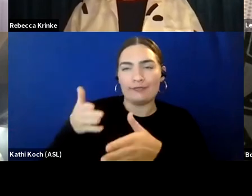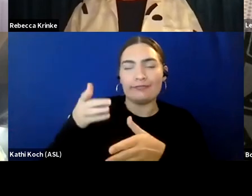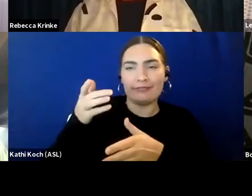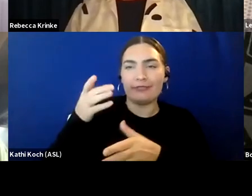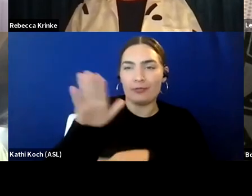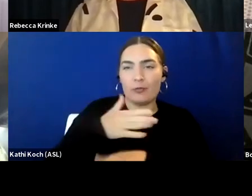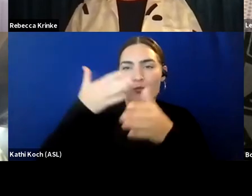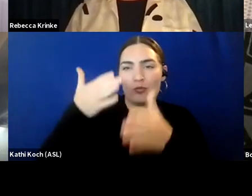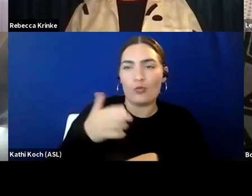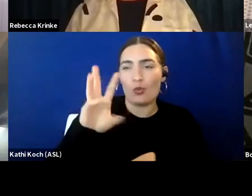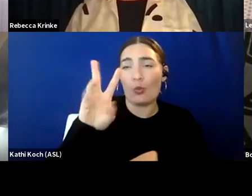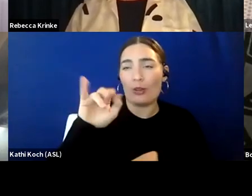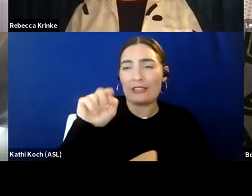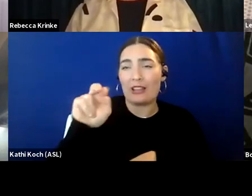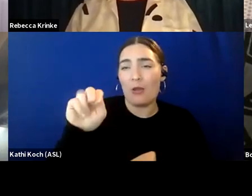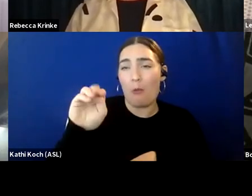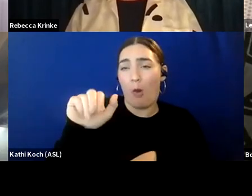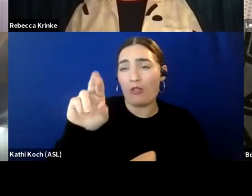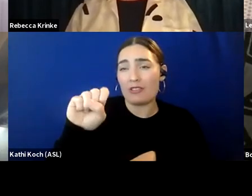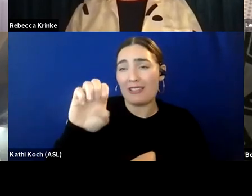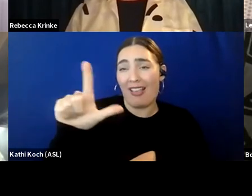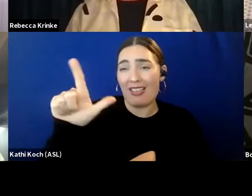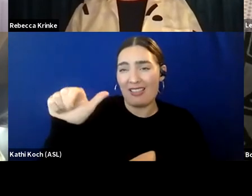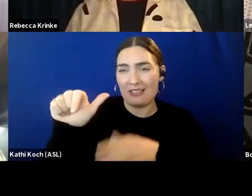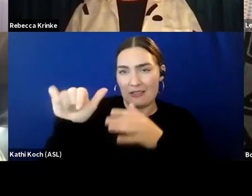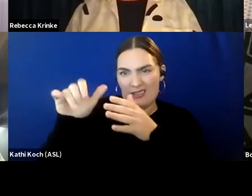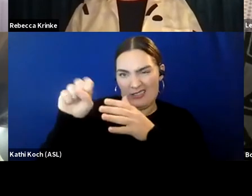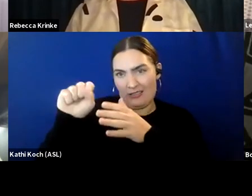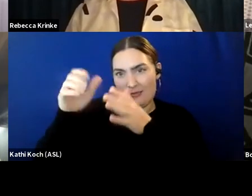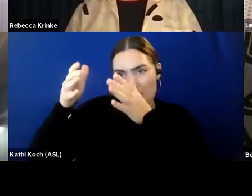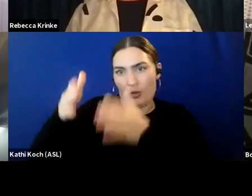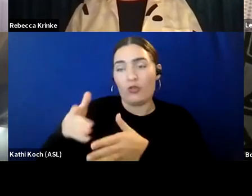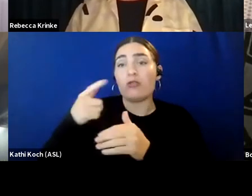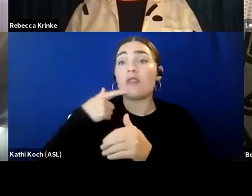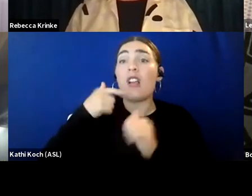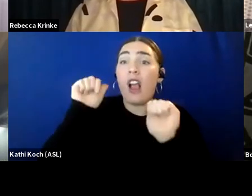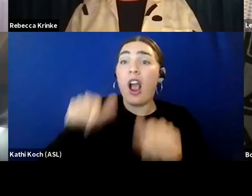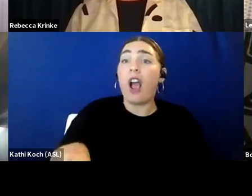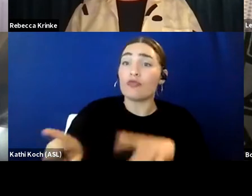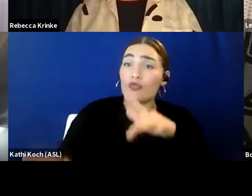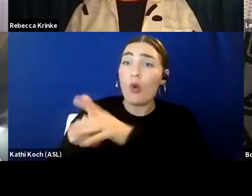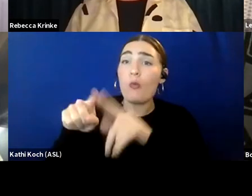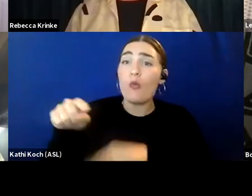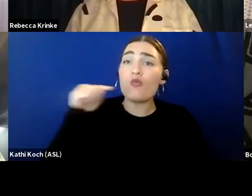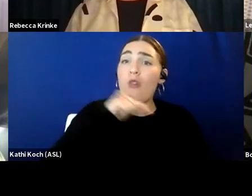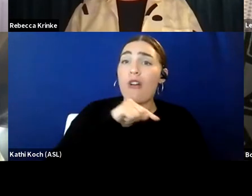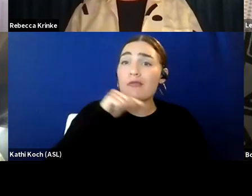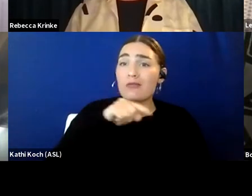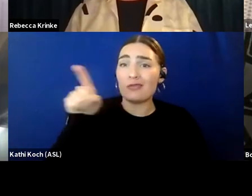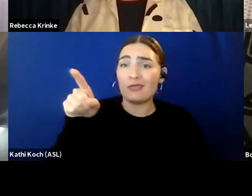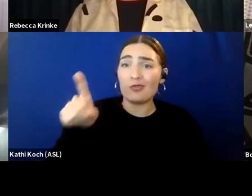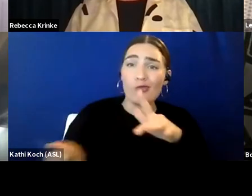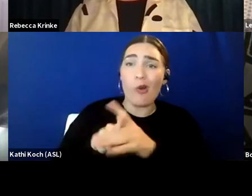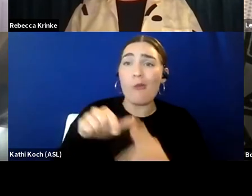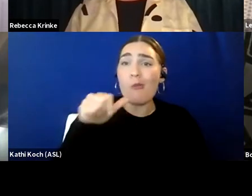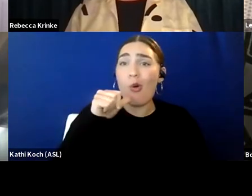Wynton Marsalis, say that he could go to Milwaukee, show up in a bar at 2 or 3 o'clock in the morning